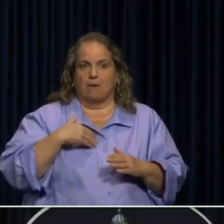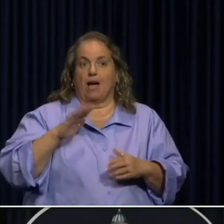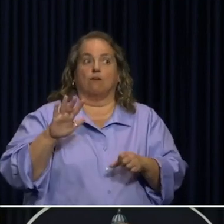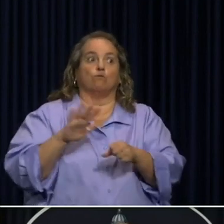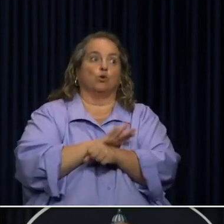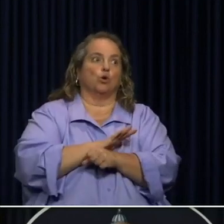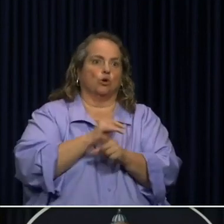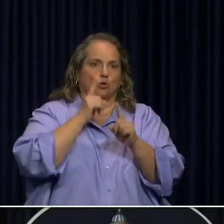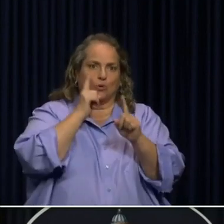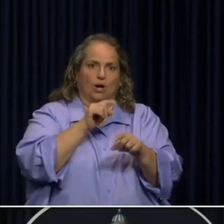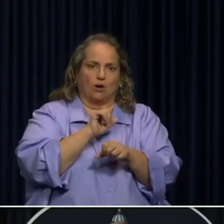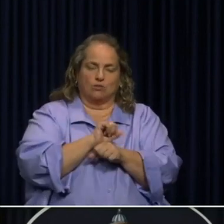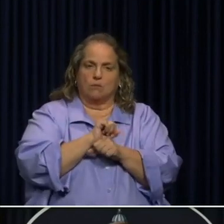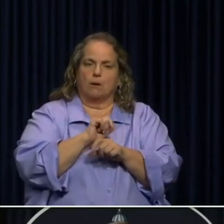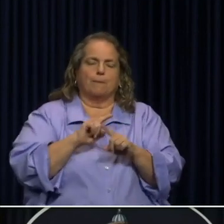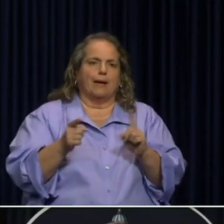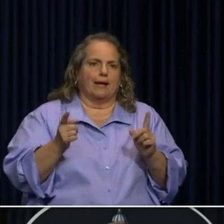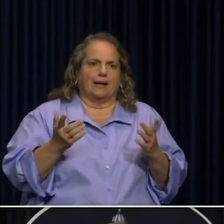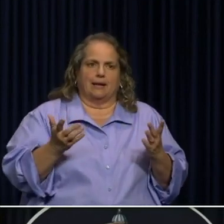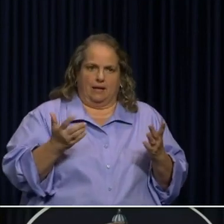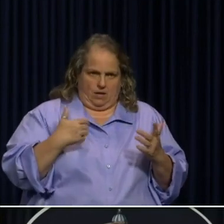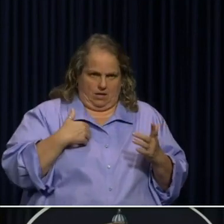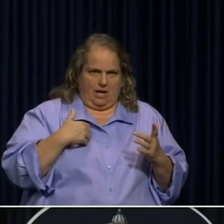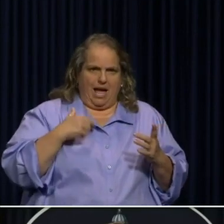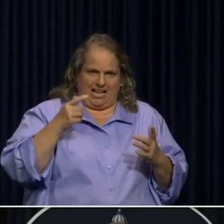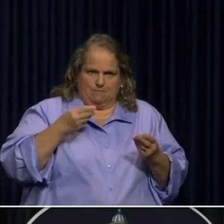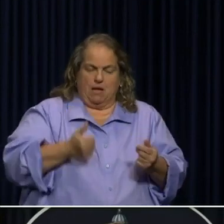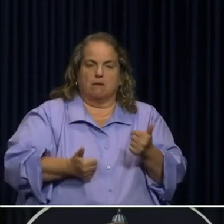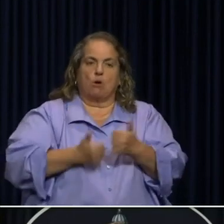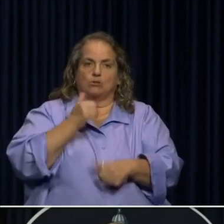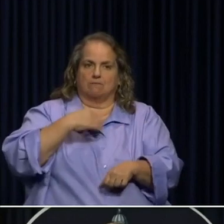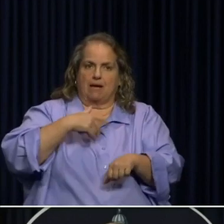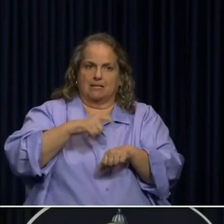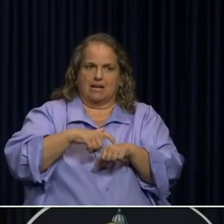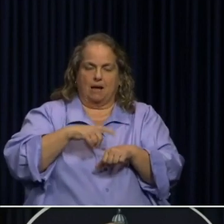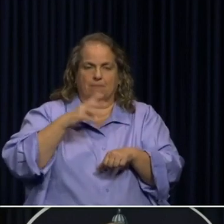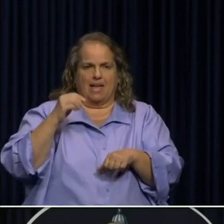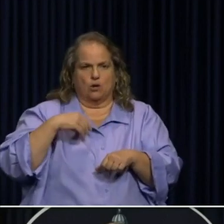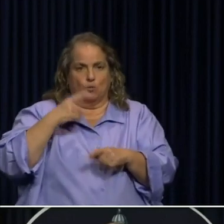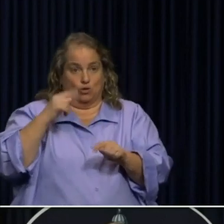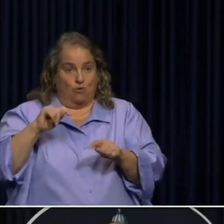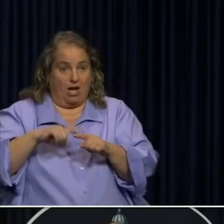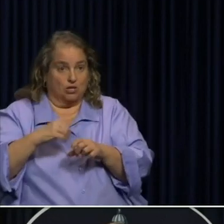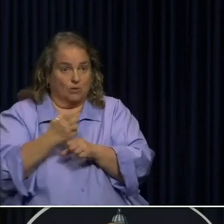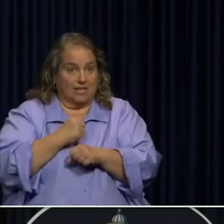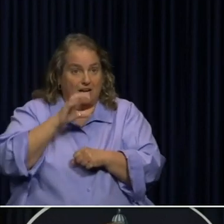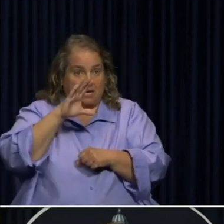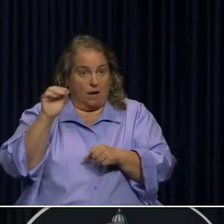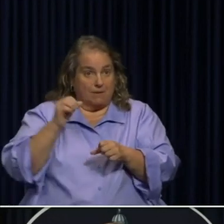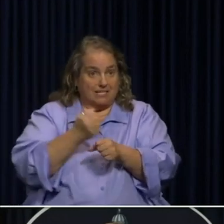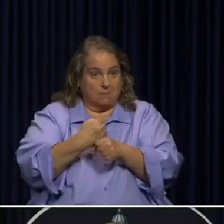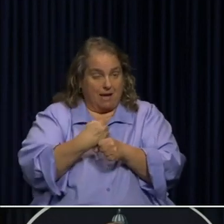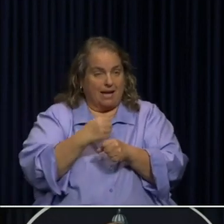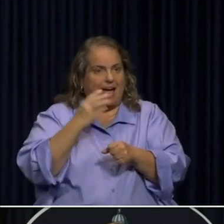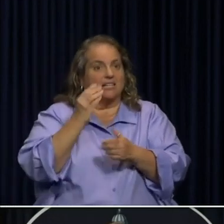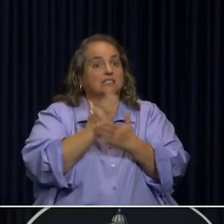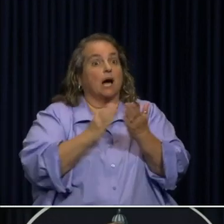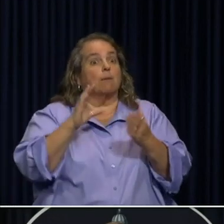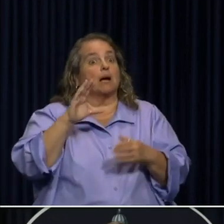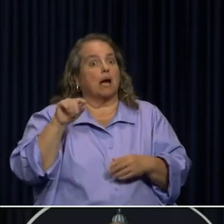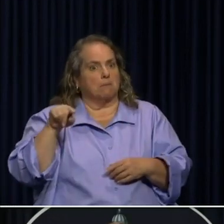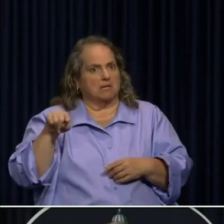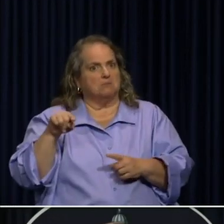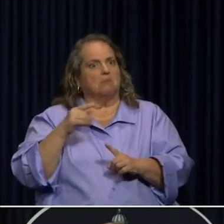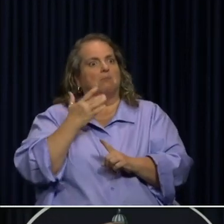spend our time on doing. We're also working on the manufacturing side, and we're having some real luck with some companies that are able to do some